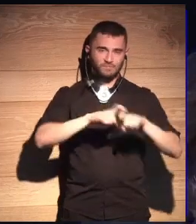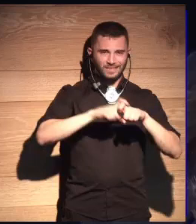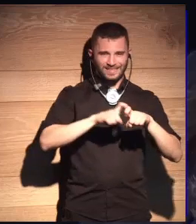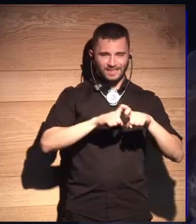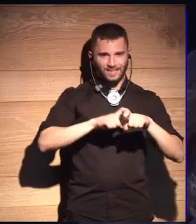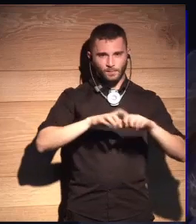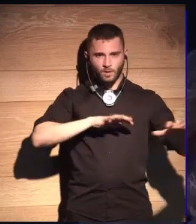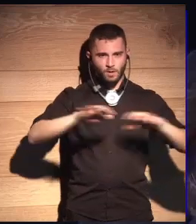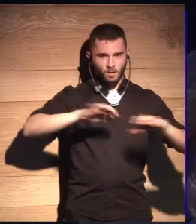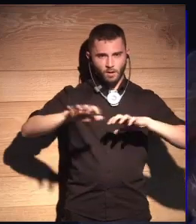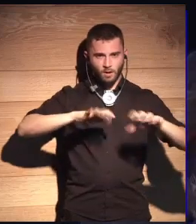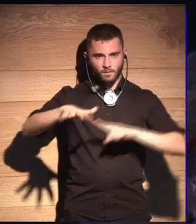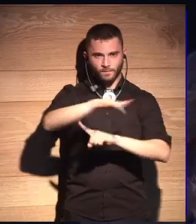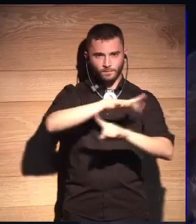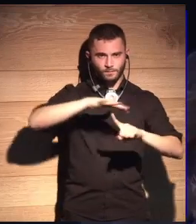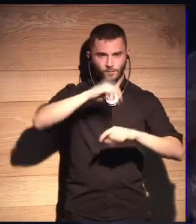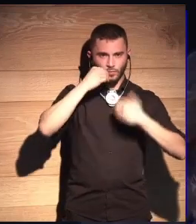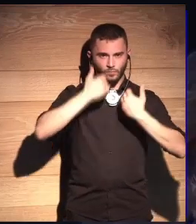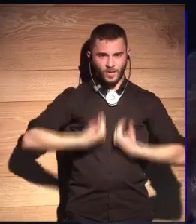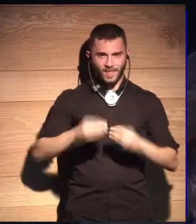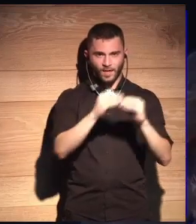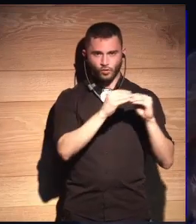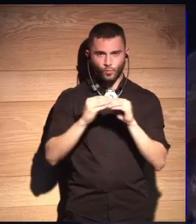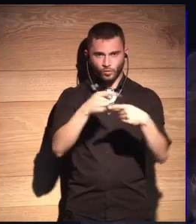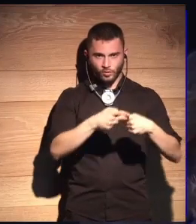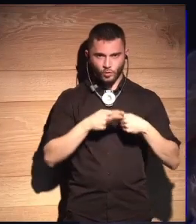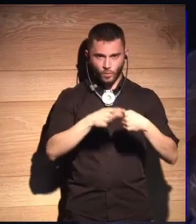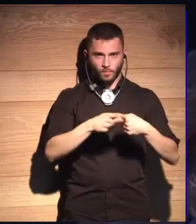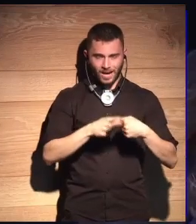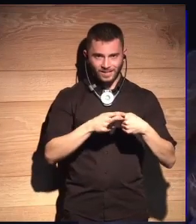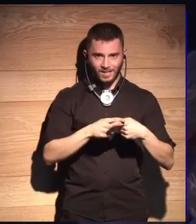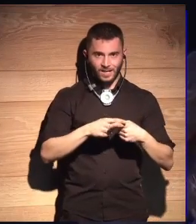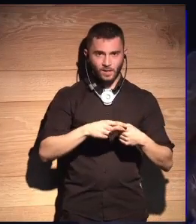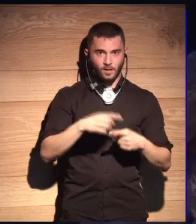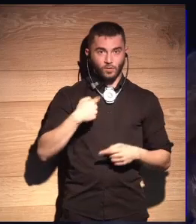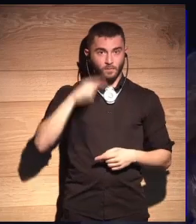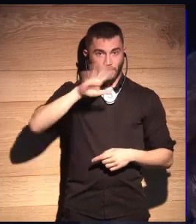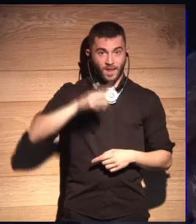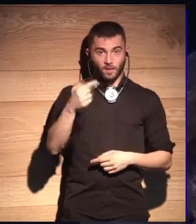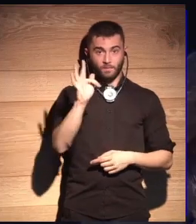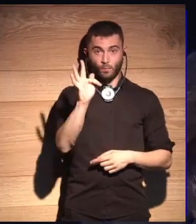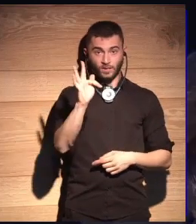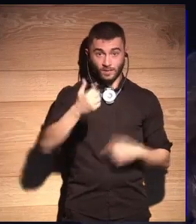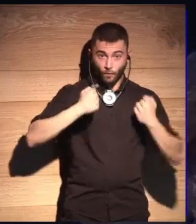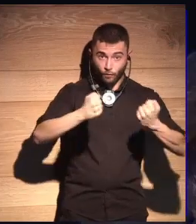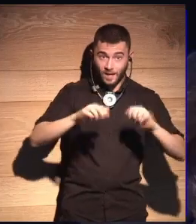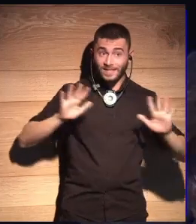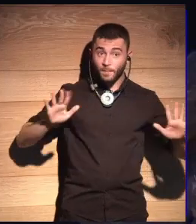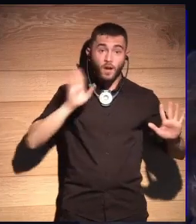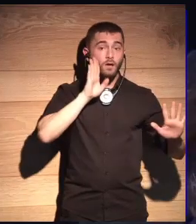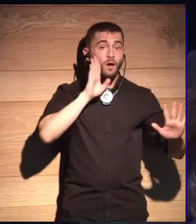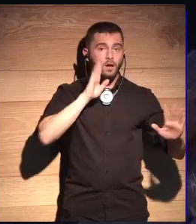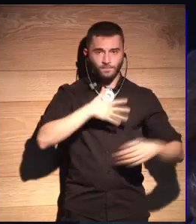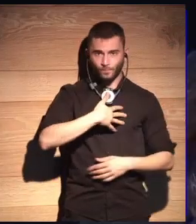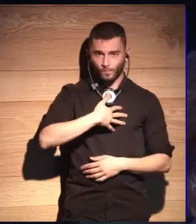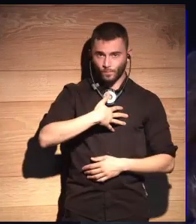shared humanity, and I suppose this sounds extremely kind of optimistic, but can be a match for a type